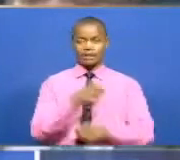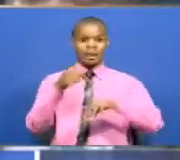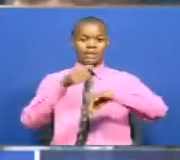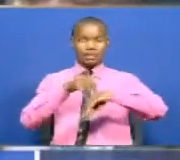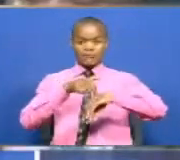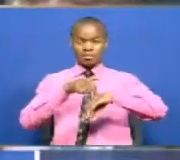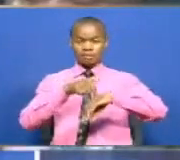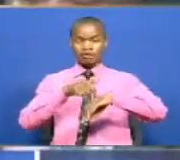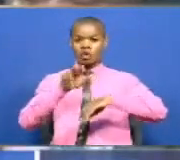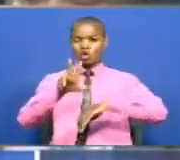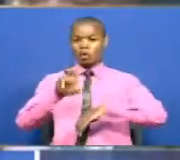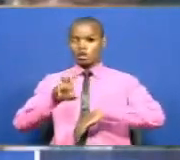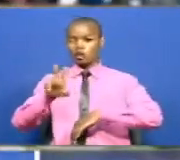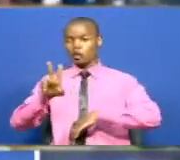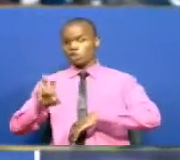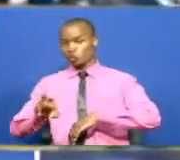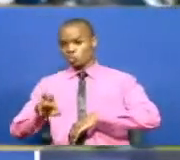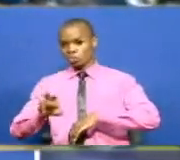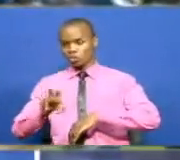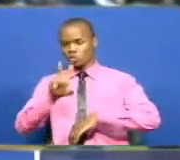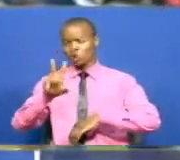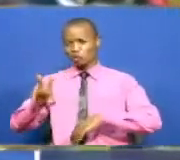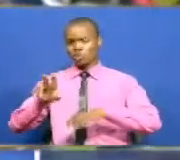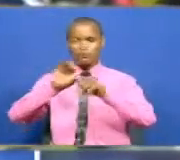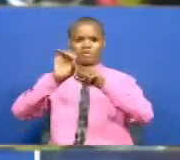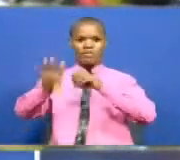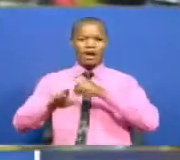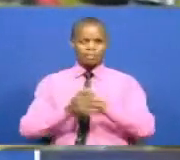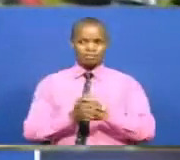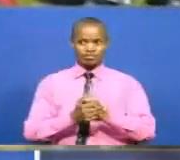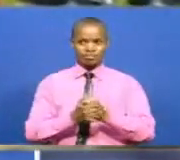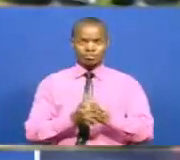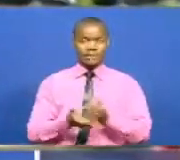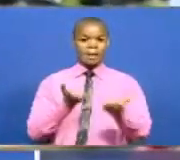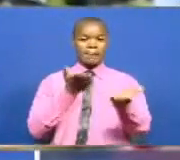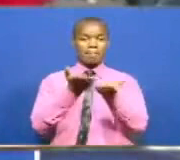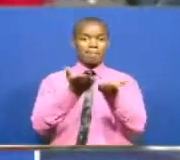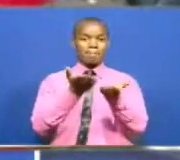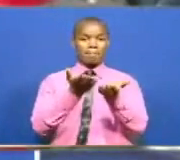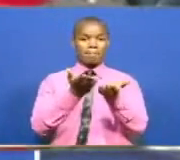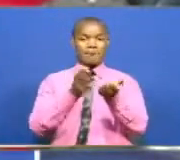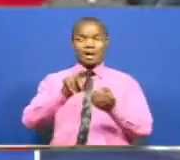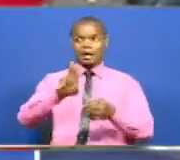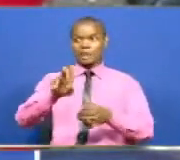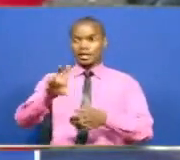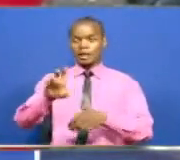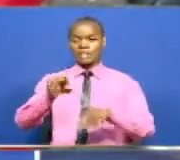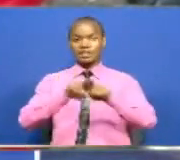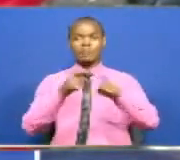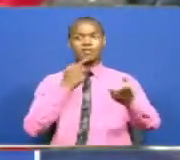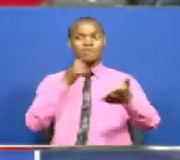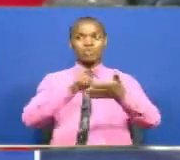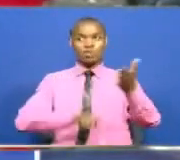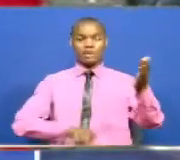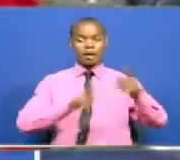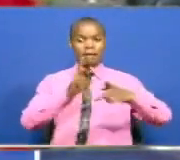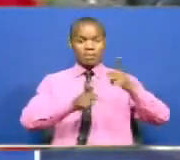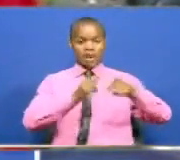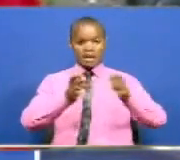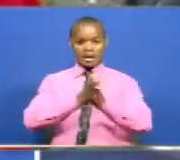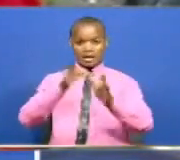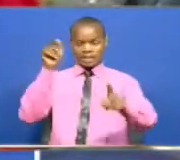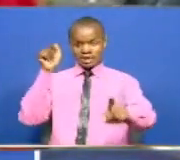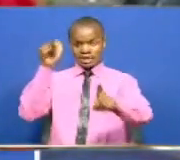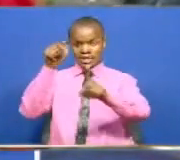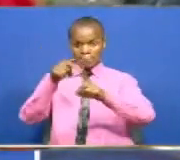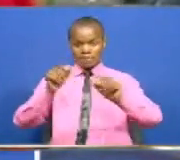2022 ni mbali. Trade unionists who attended the launch of the report, hailing it as progressive and aimed at curing the